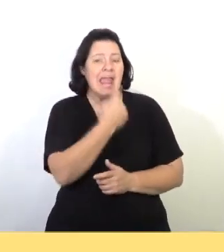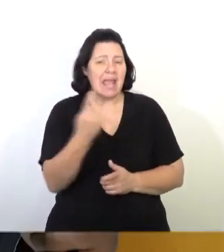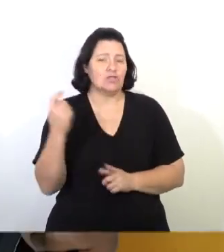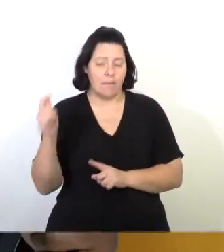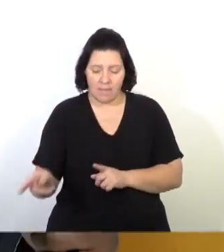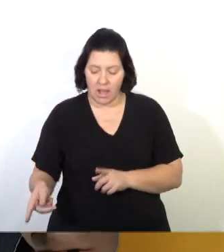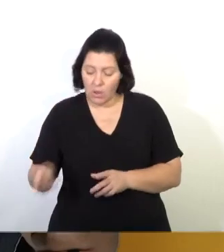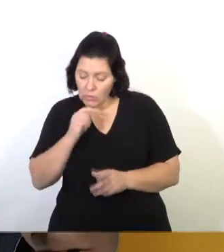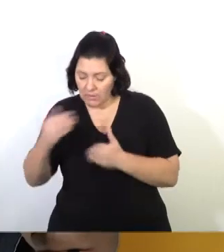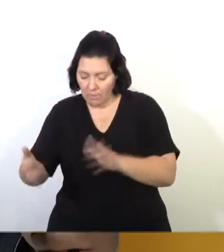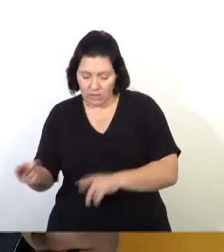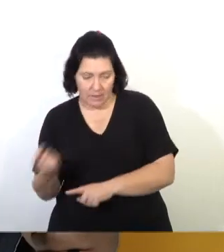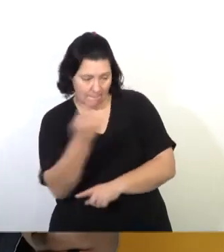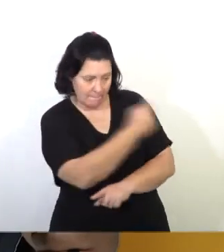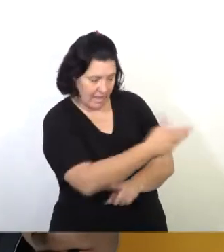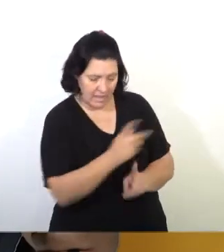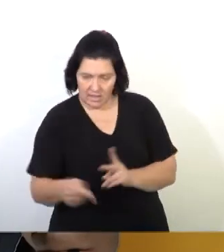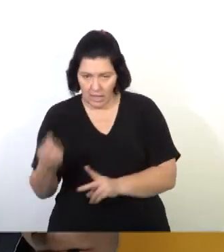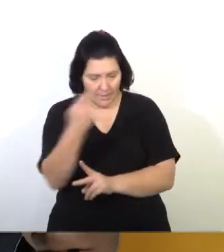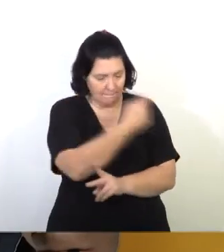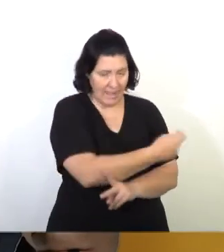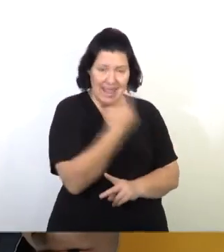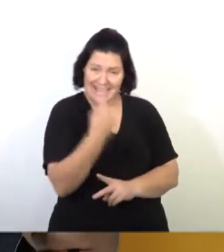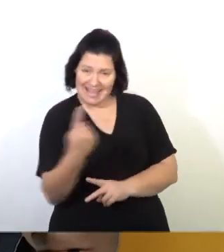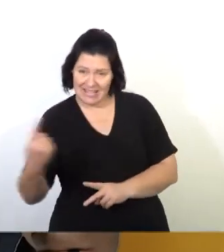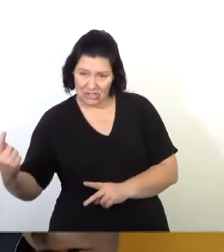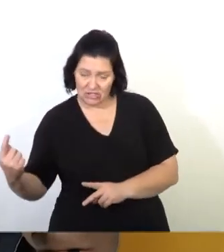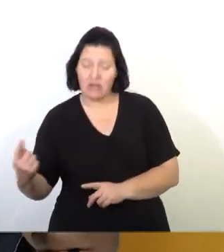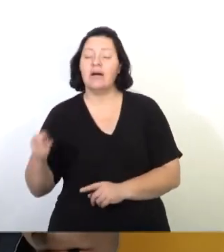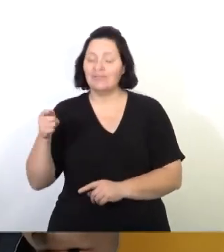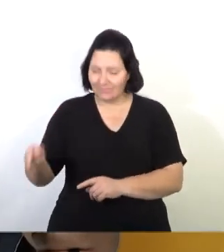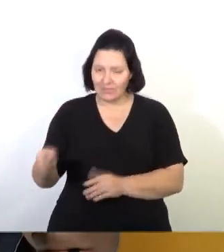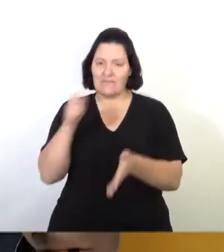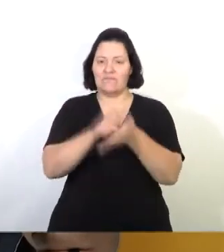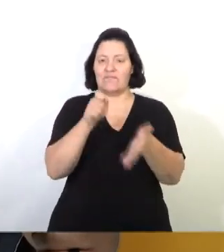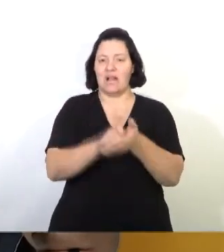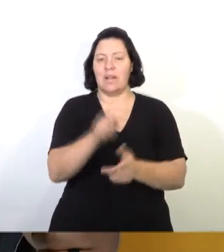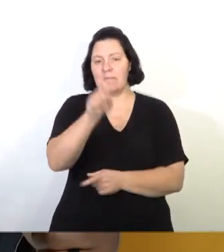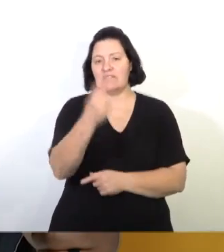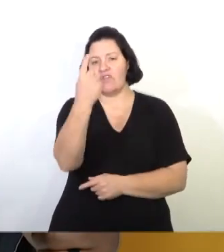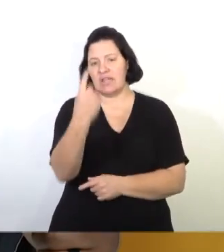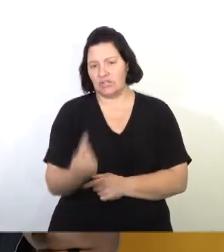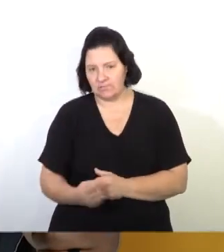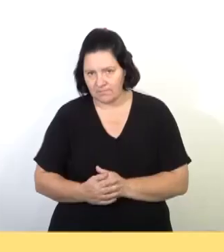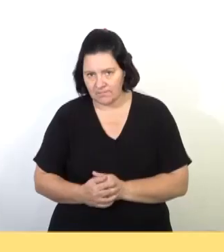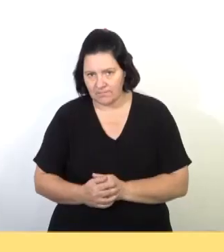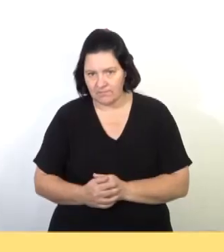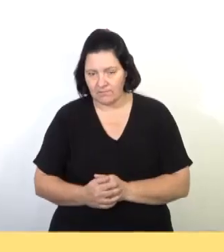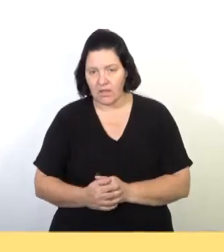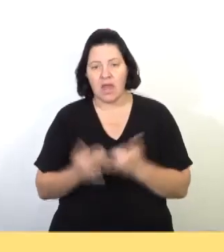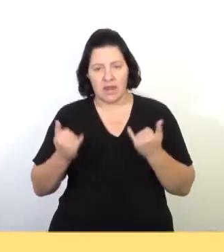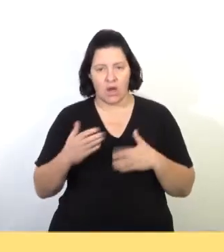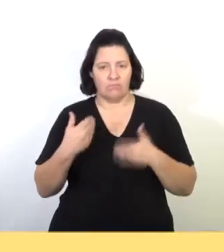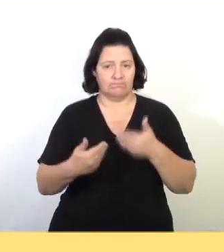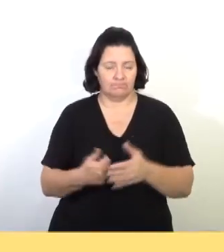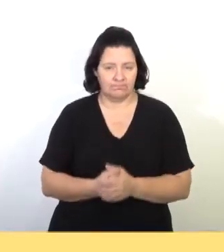every payment that is made from the petty cash, this document needs to be completed. Let us now